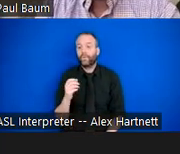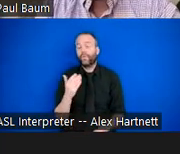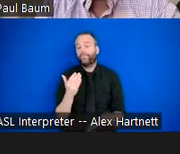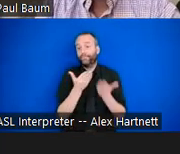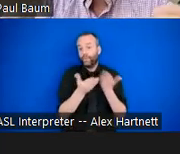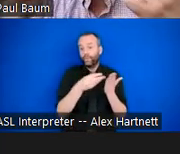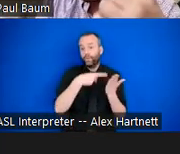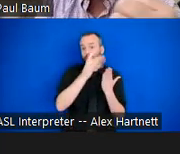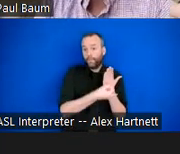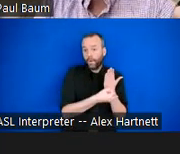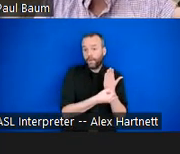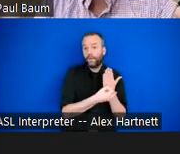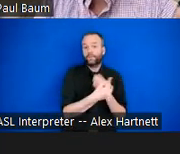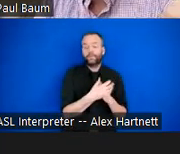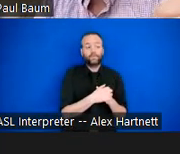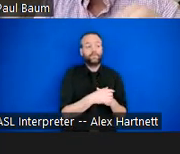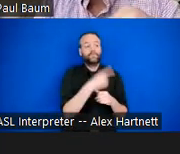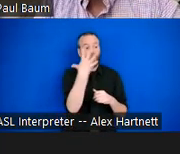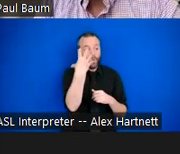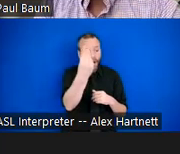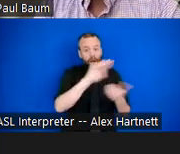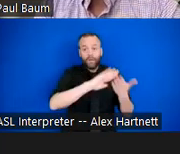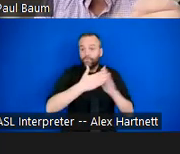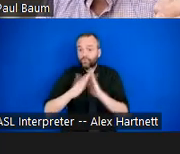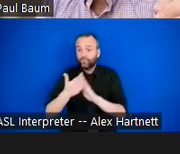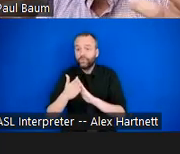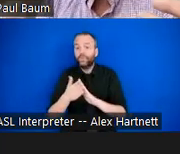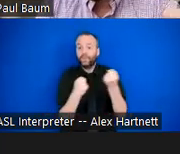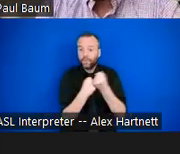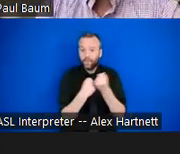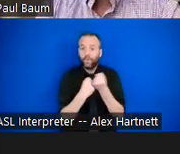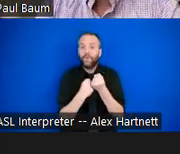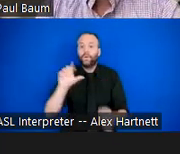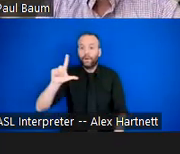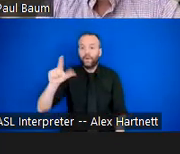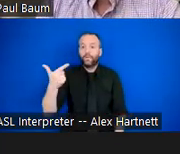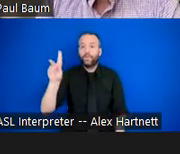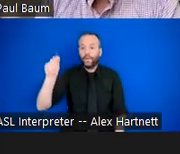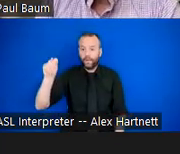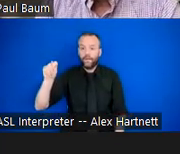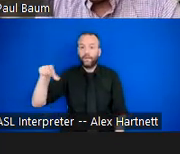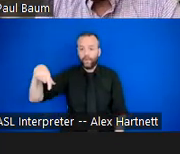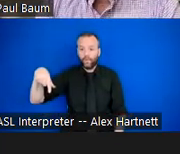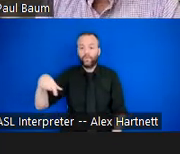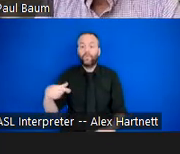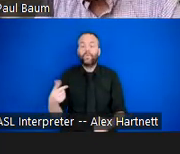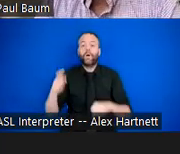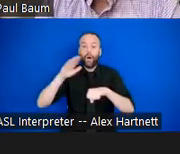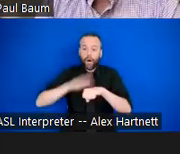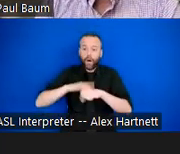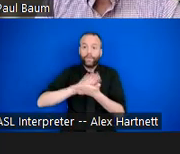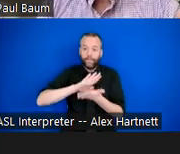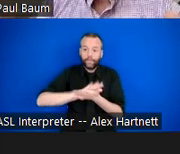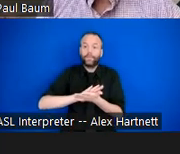the community, specifically for LGBTQ on campuses. That Gay